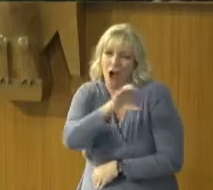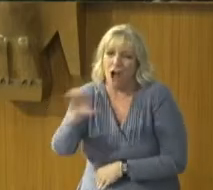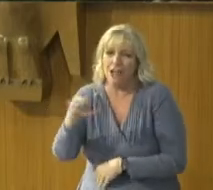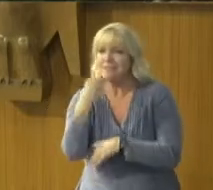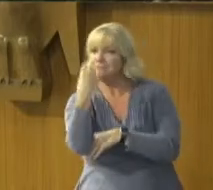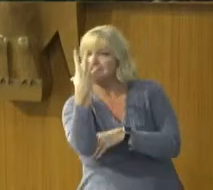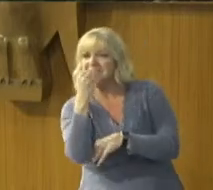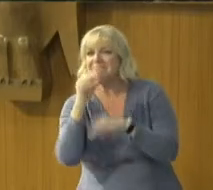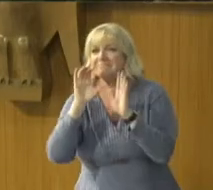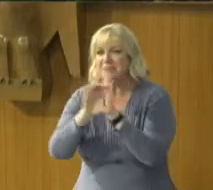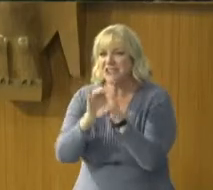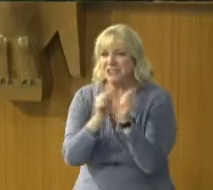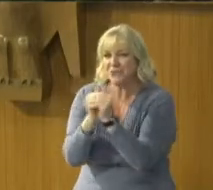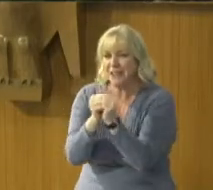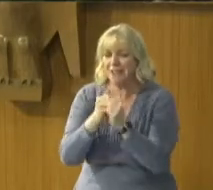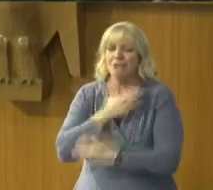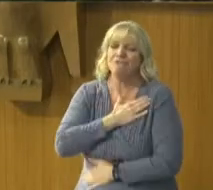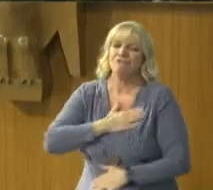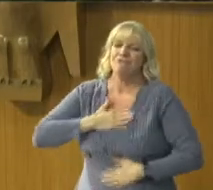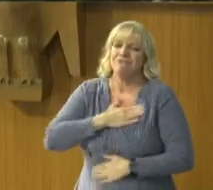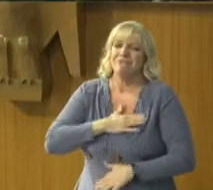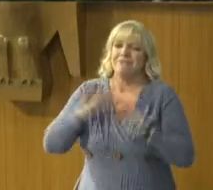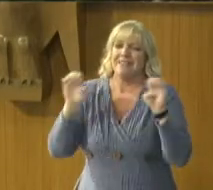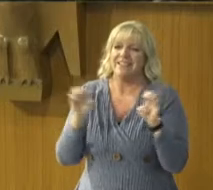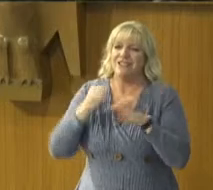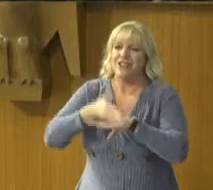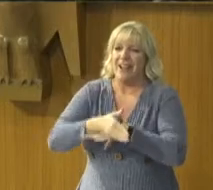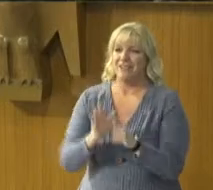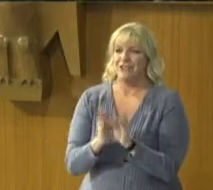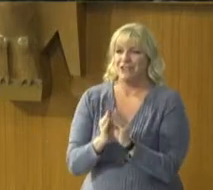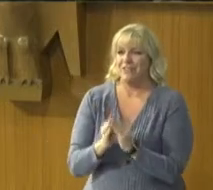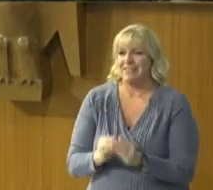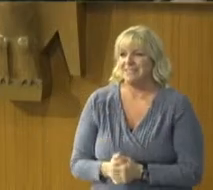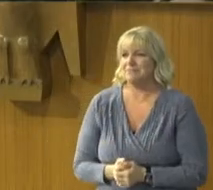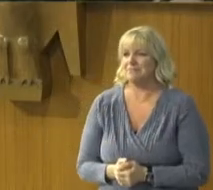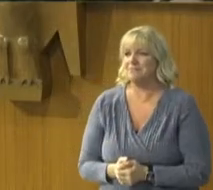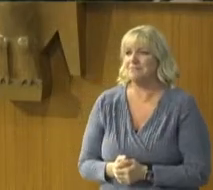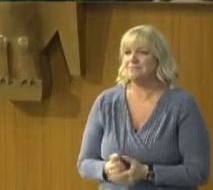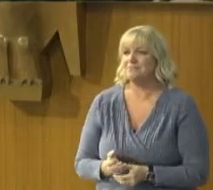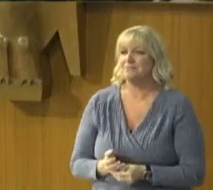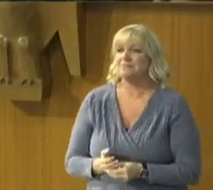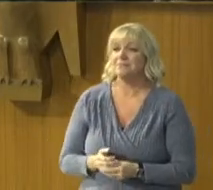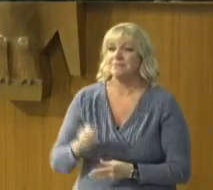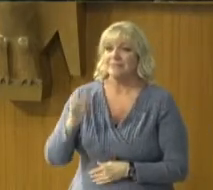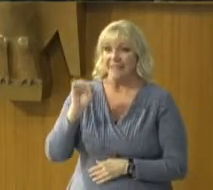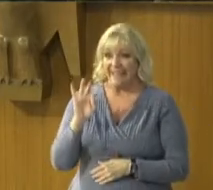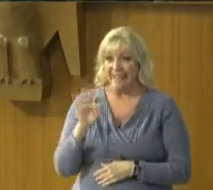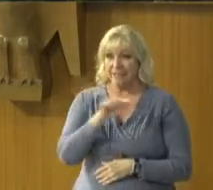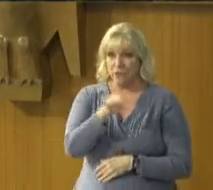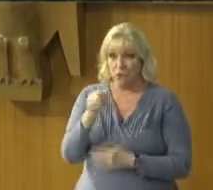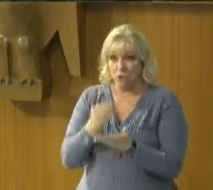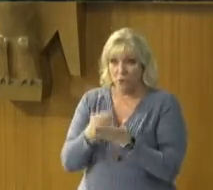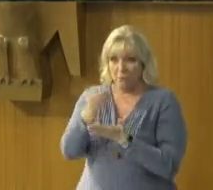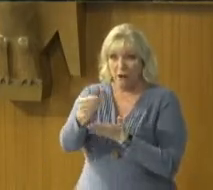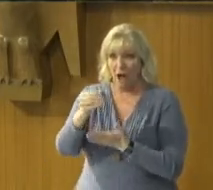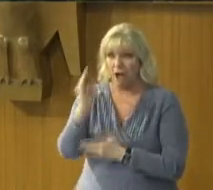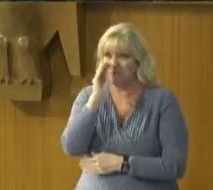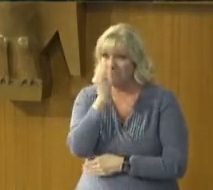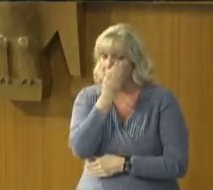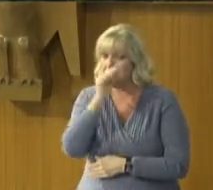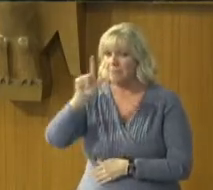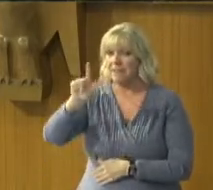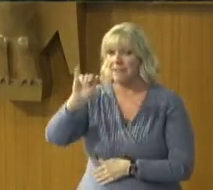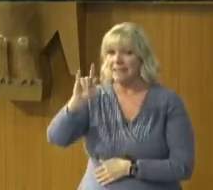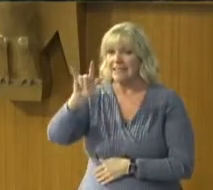and enjoy the Easter atmosphere after the service. If you put a lily up in honor or memory of